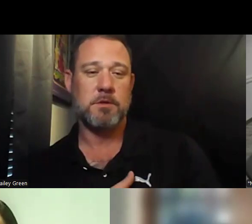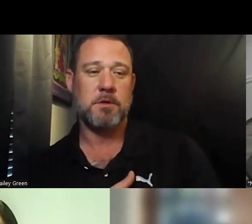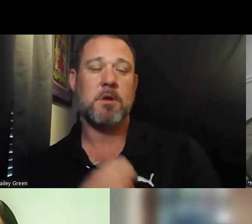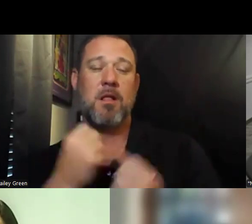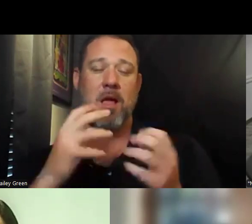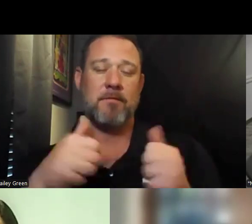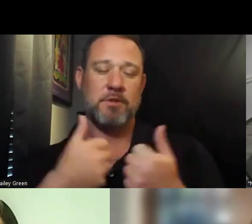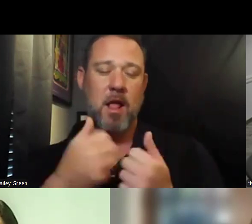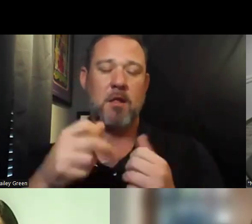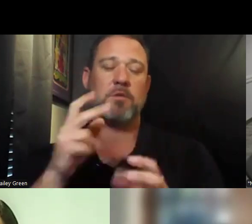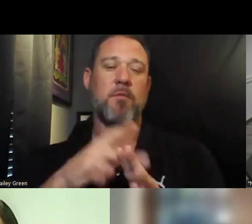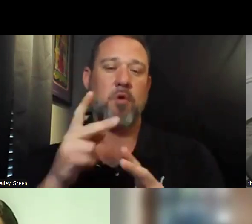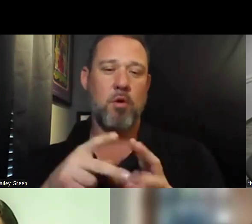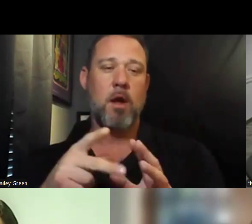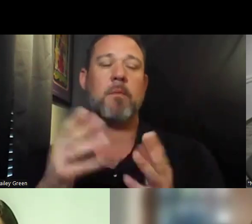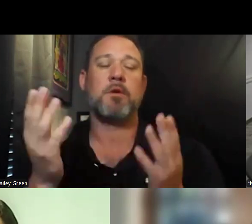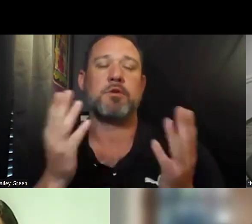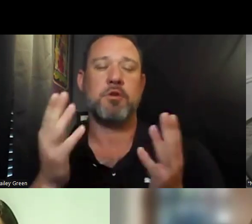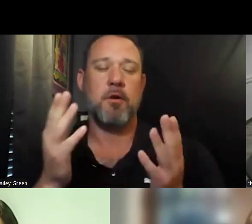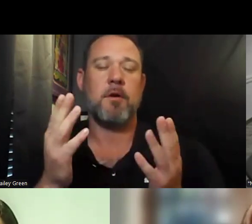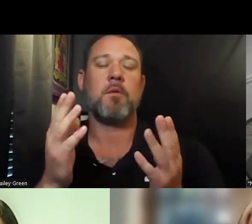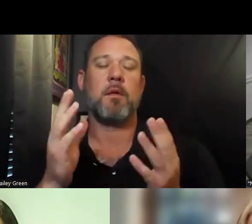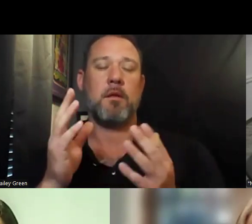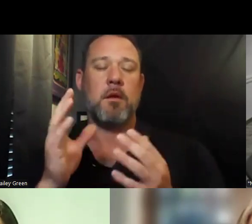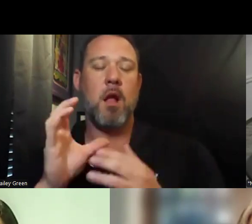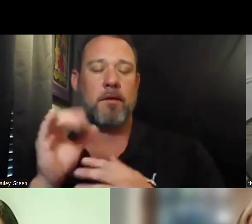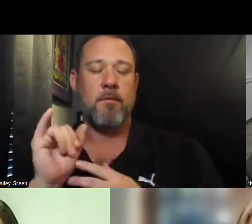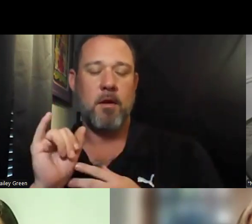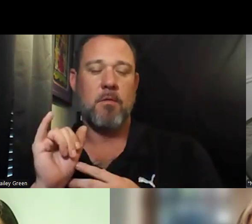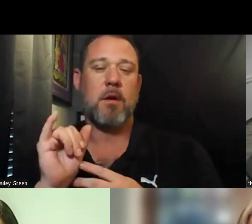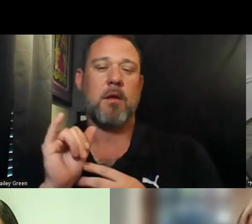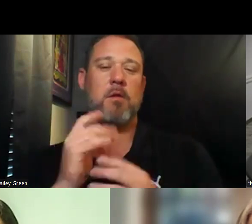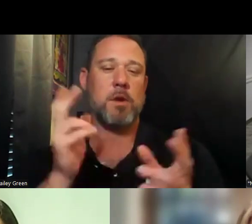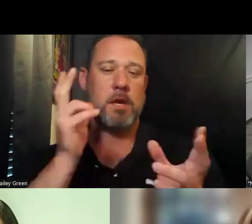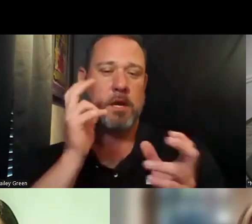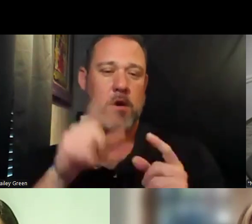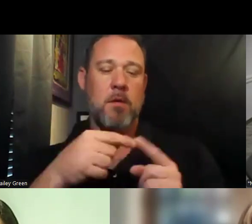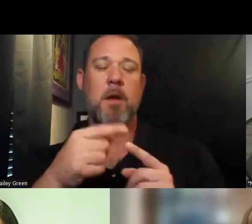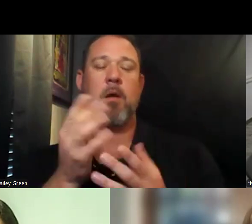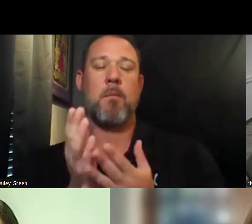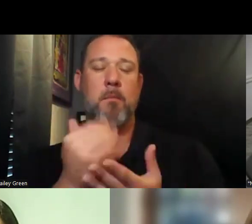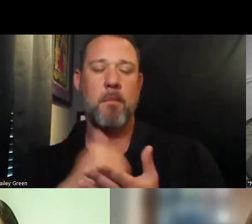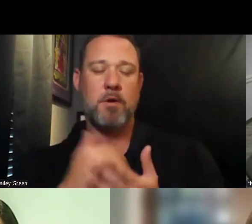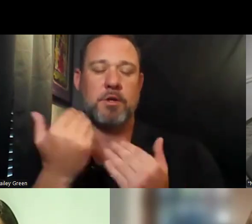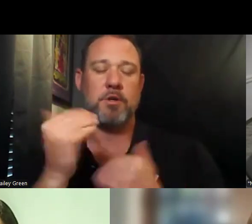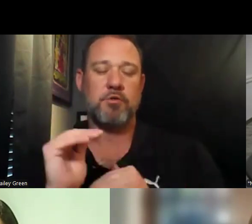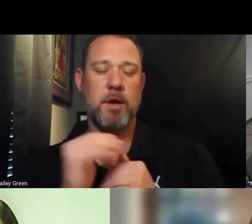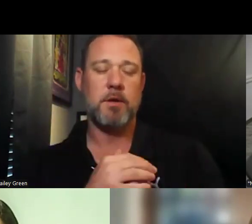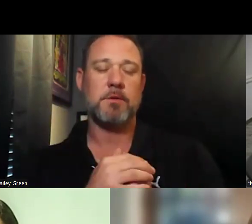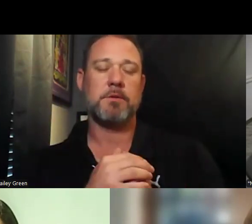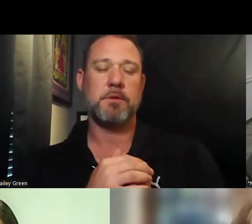with that program and serving people with cognitive impairment. And then we hear about budget constraints.